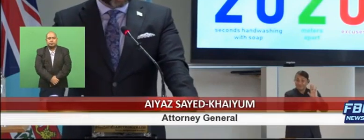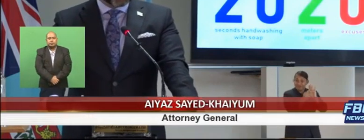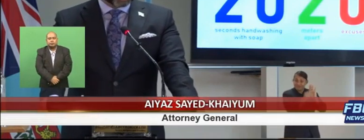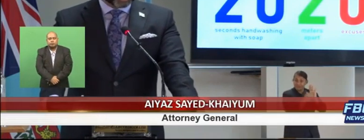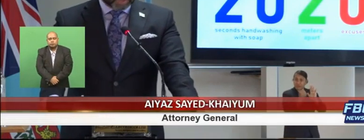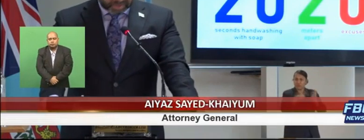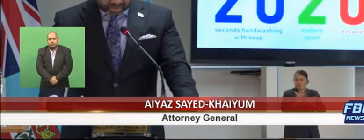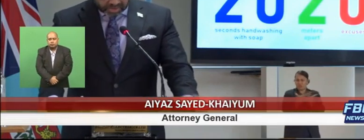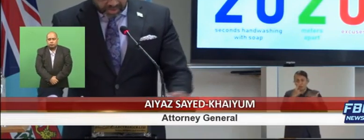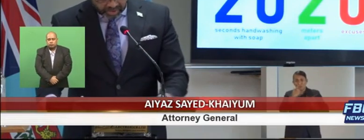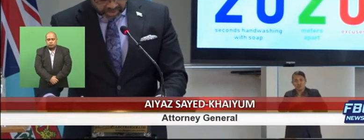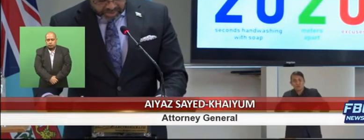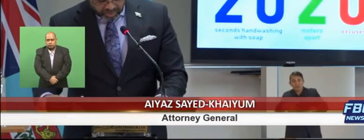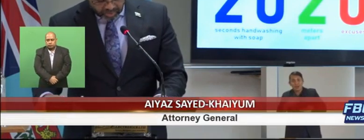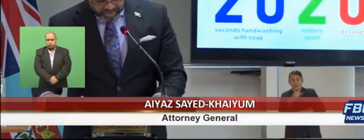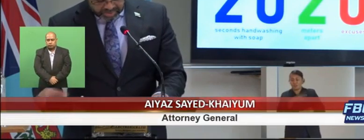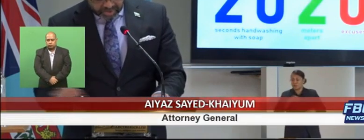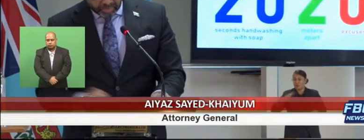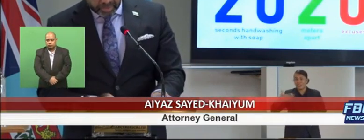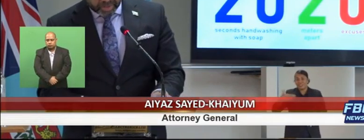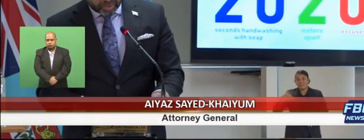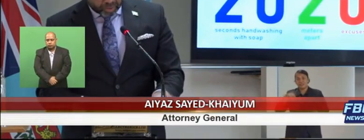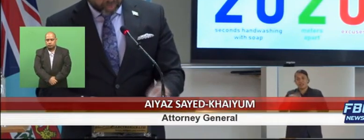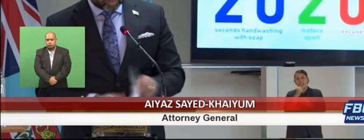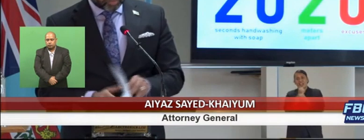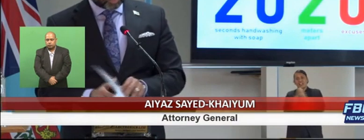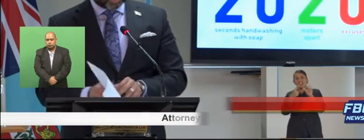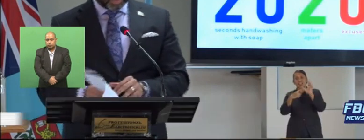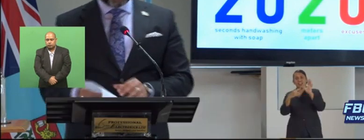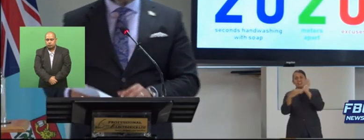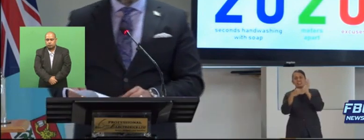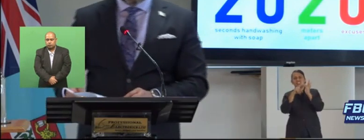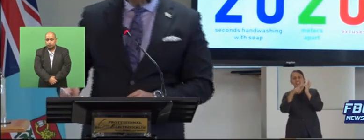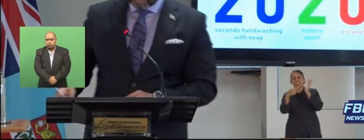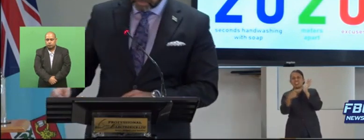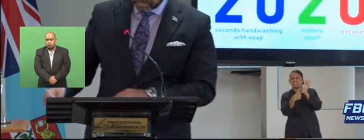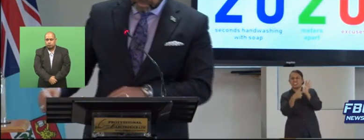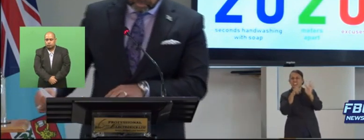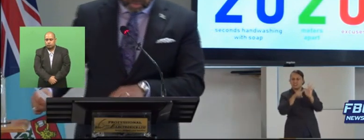need to be gazetted as long as they are made known to the public.